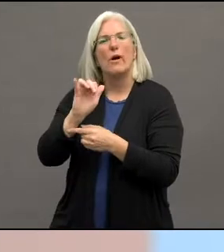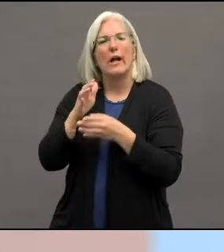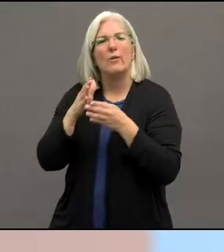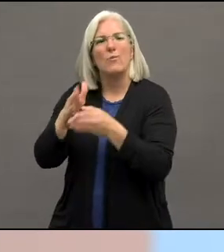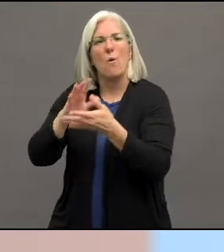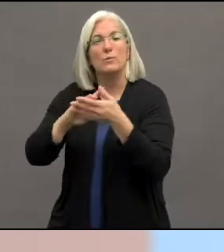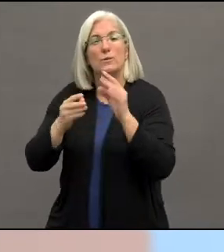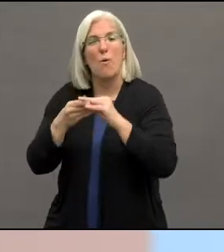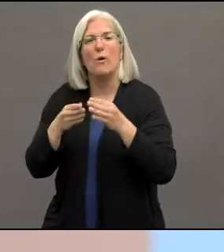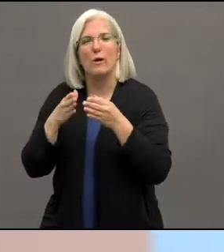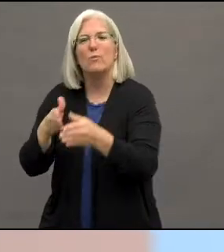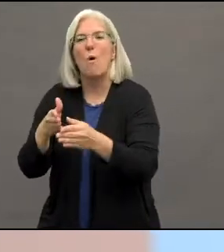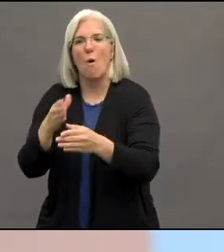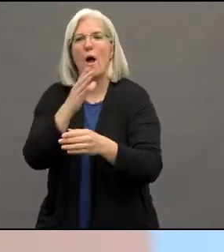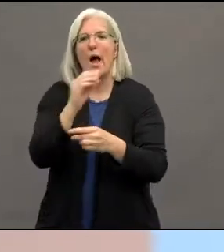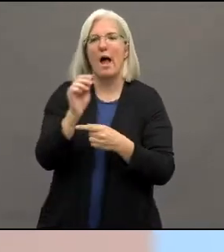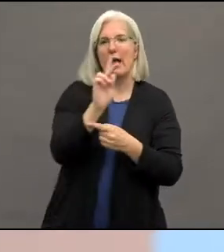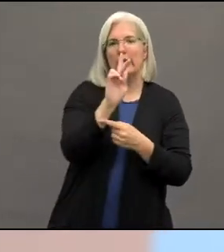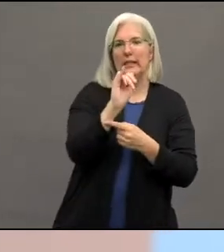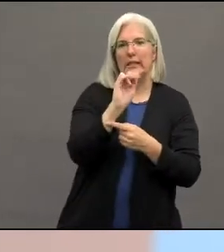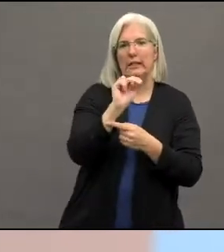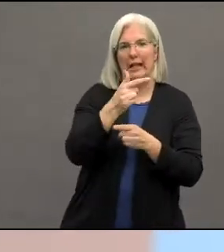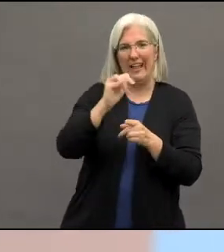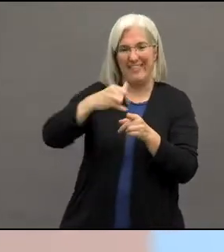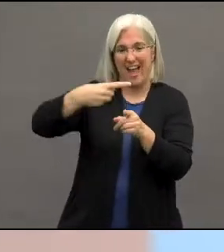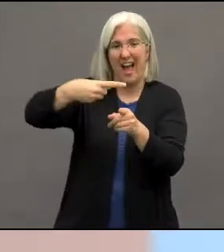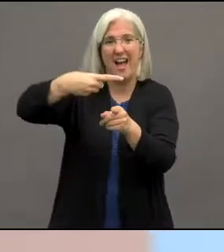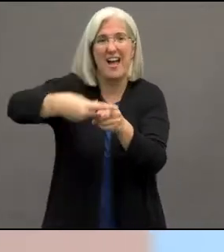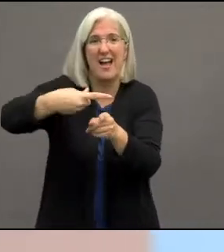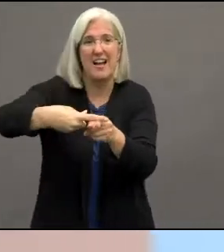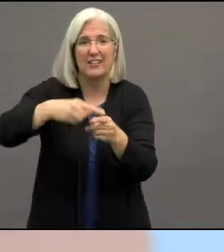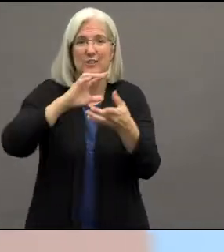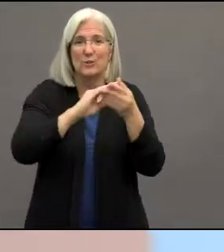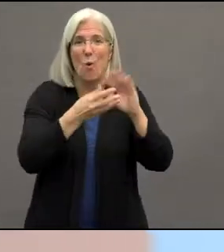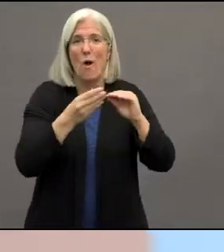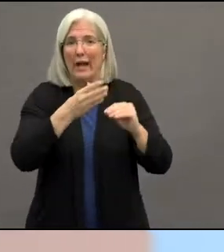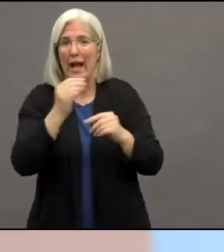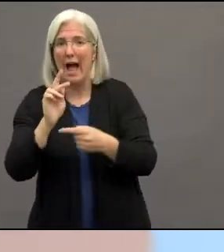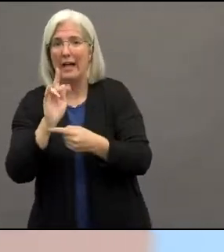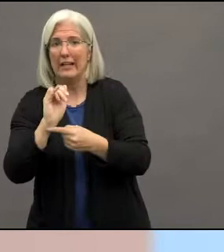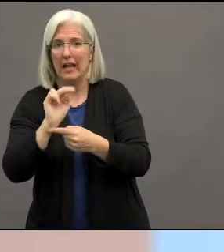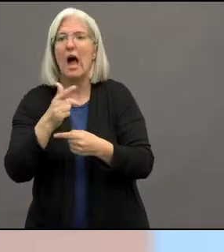is right on Story Road and King at our public health hub that we have over there.